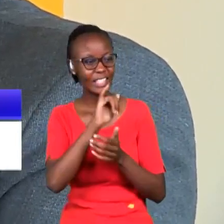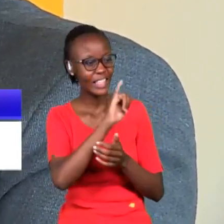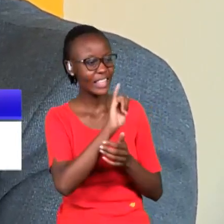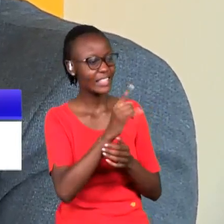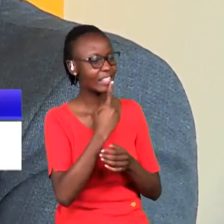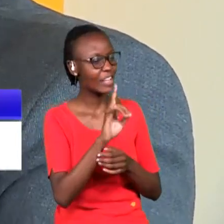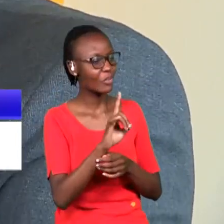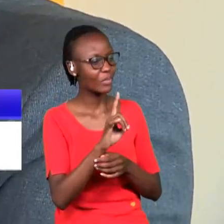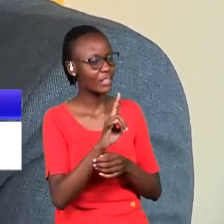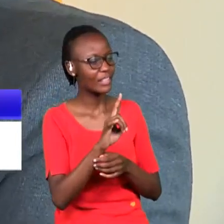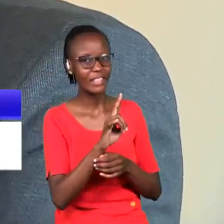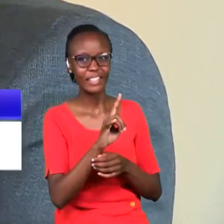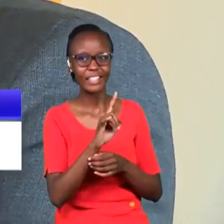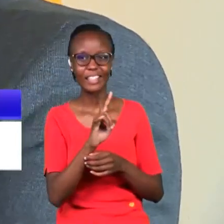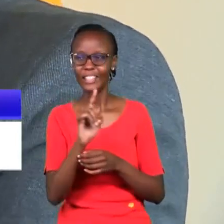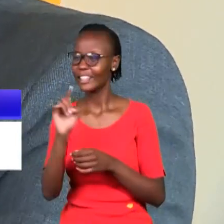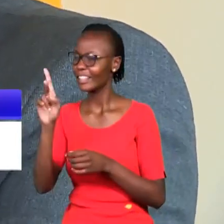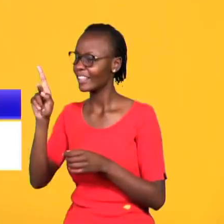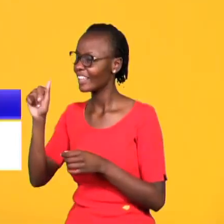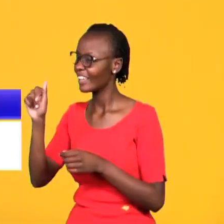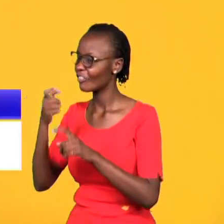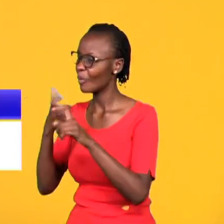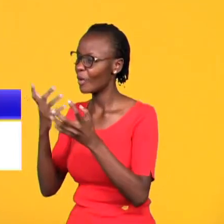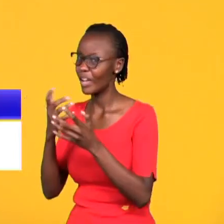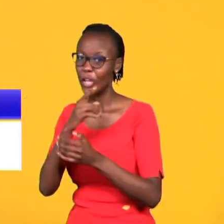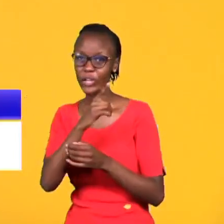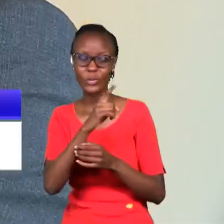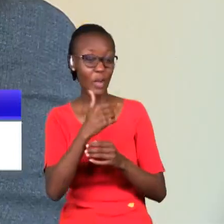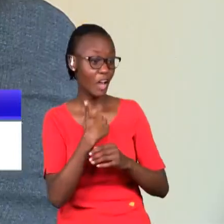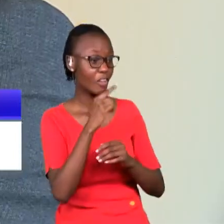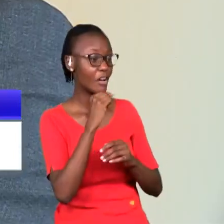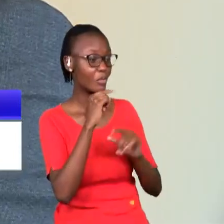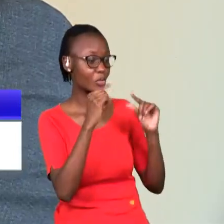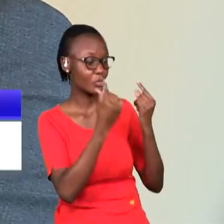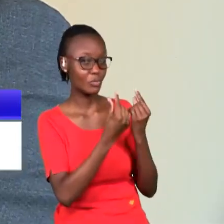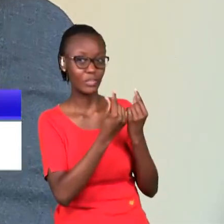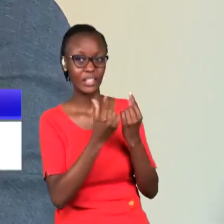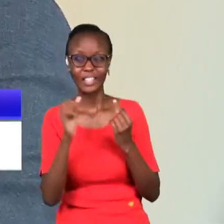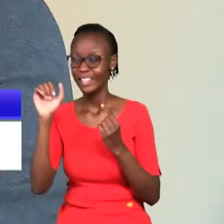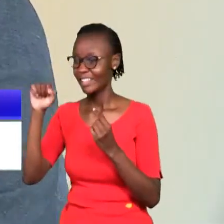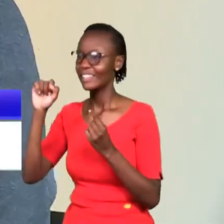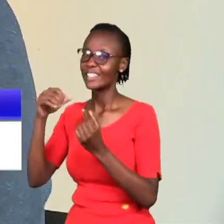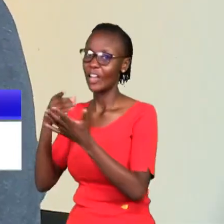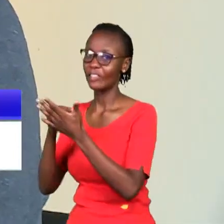come from? I don't know. Are you in a boys' club? The nice ones. The financial line.